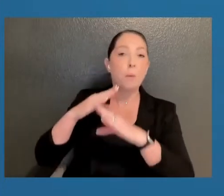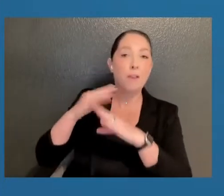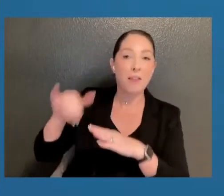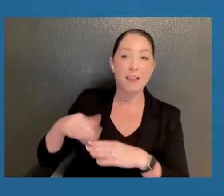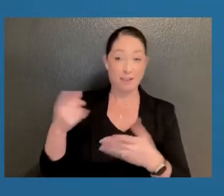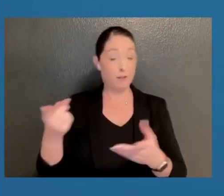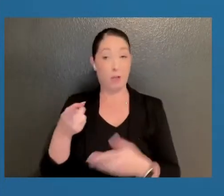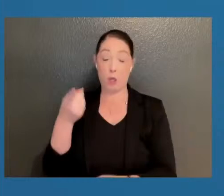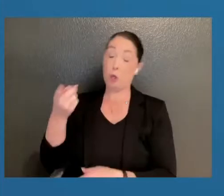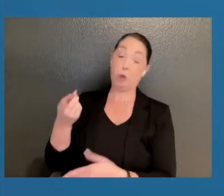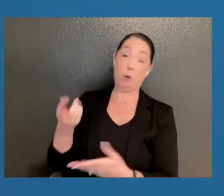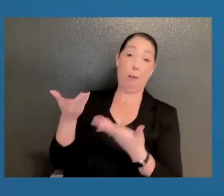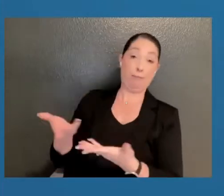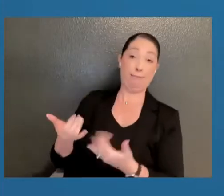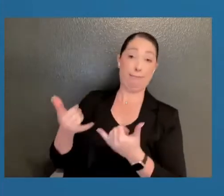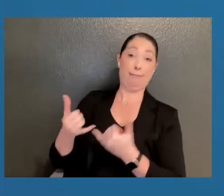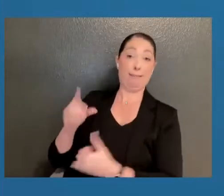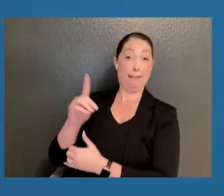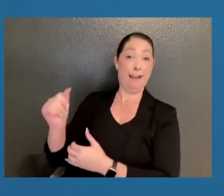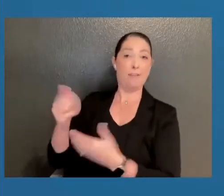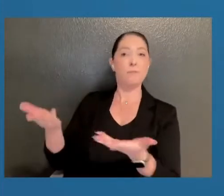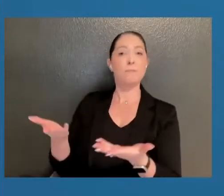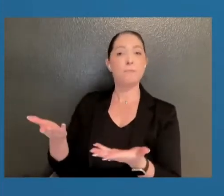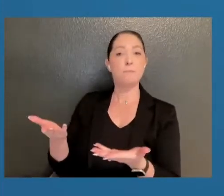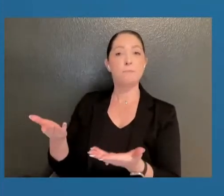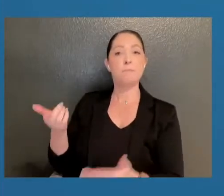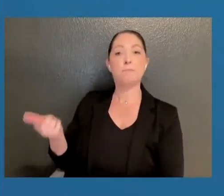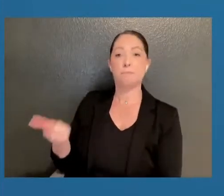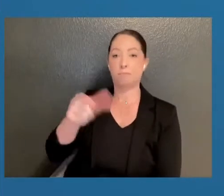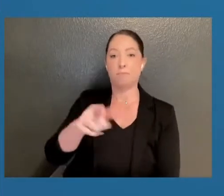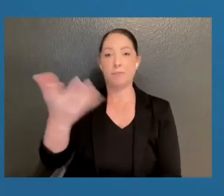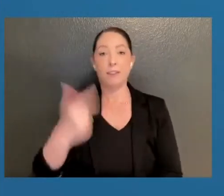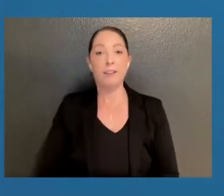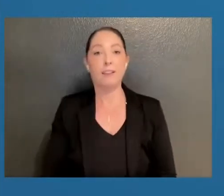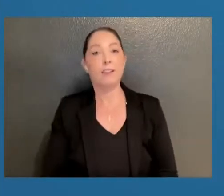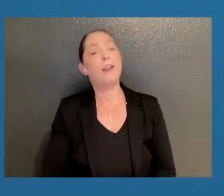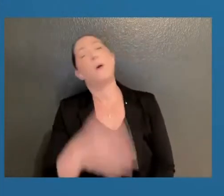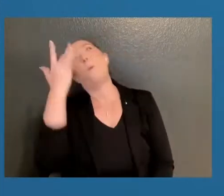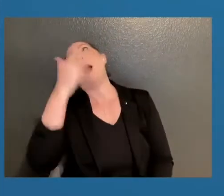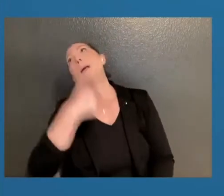am. You know what? You've